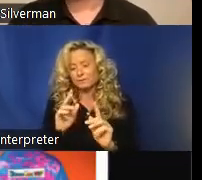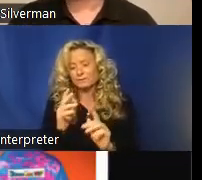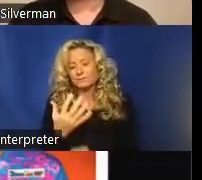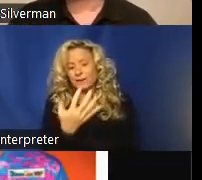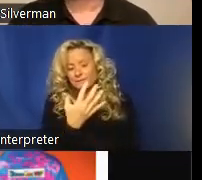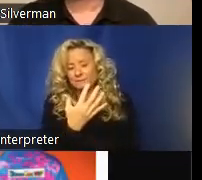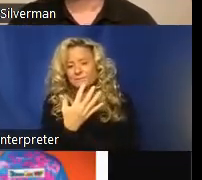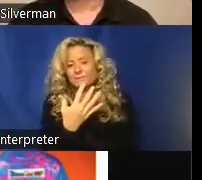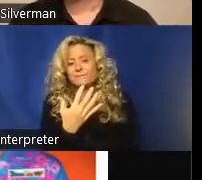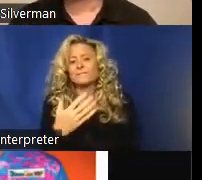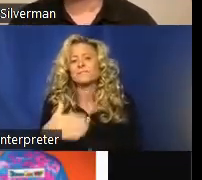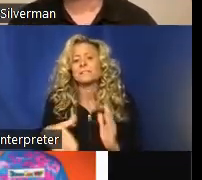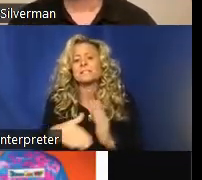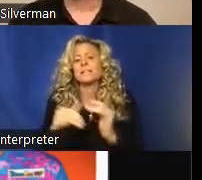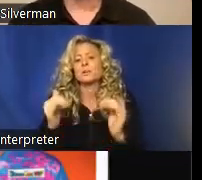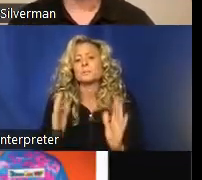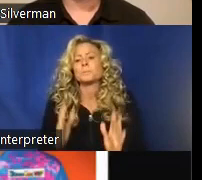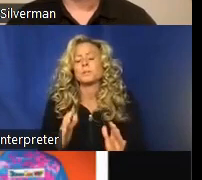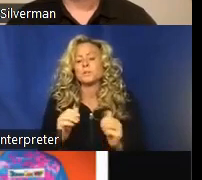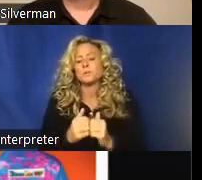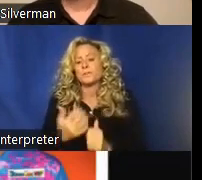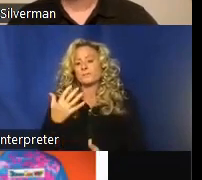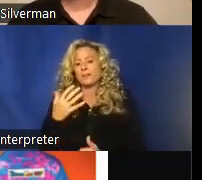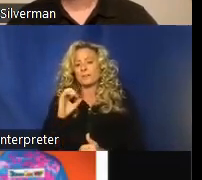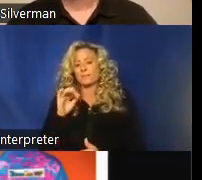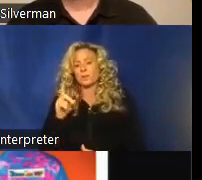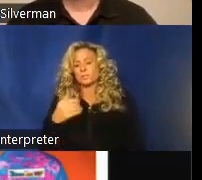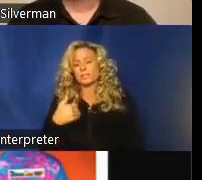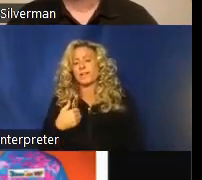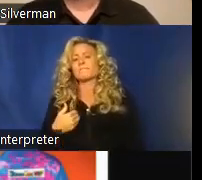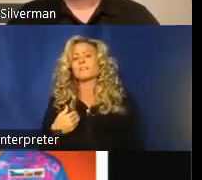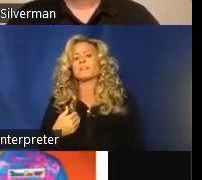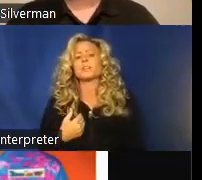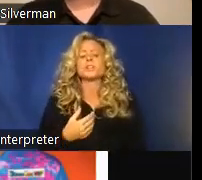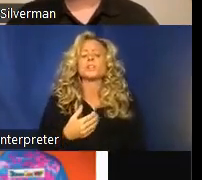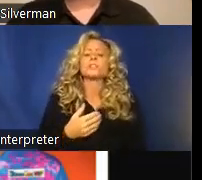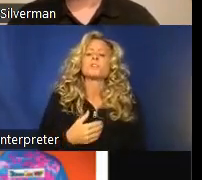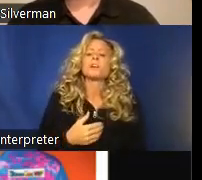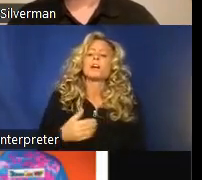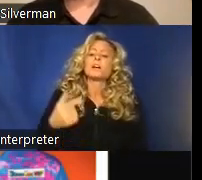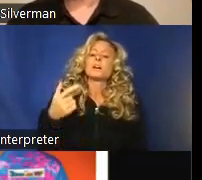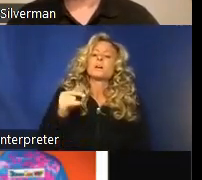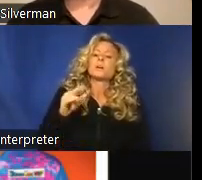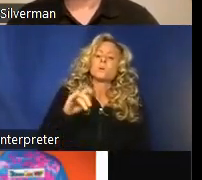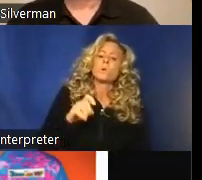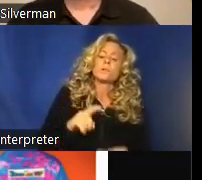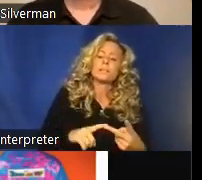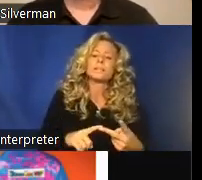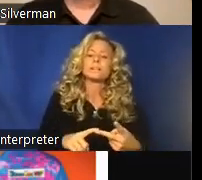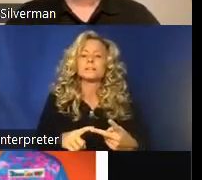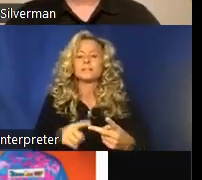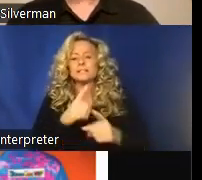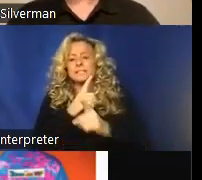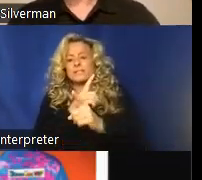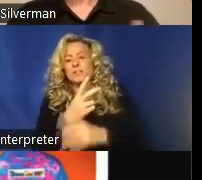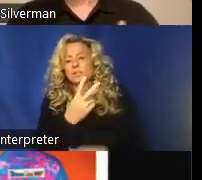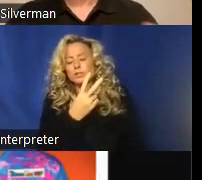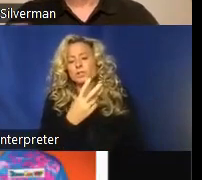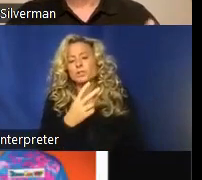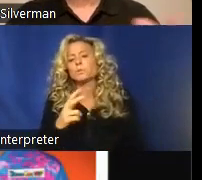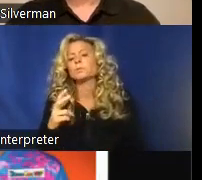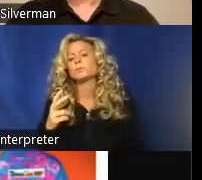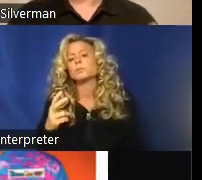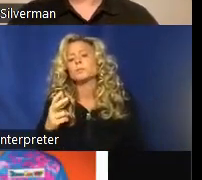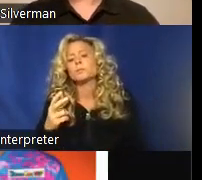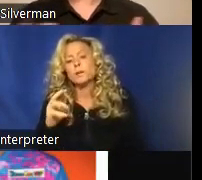a team of 5 soccer players with 5 cards they own. You can see here there's a goalie, there's 2 defenders, a midfielder, and a forward. And so based on how